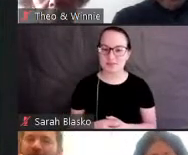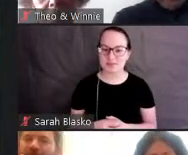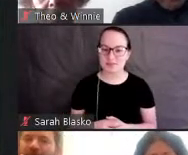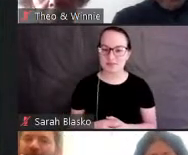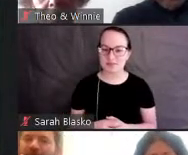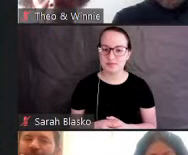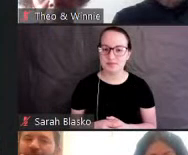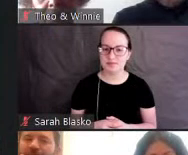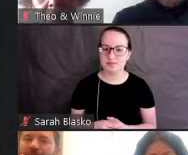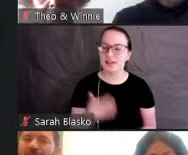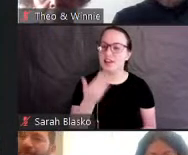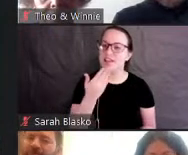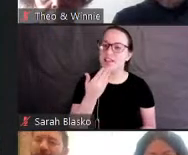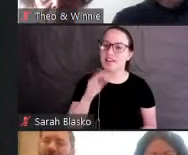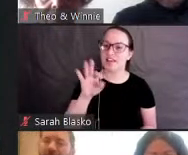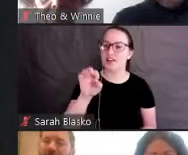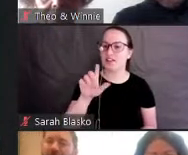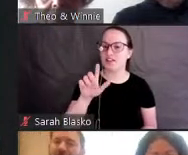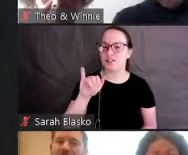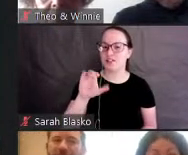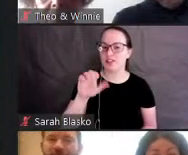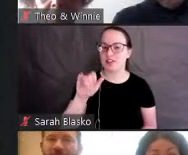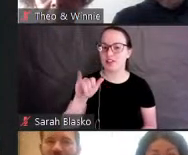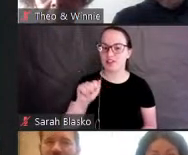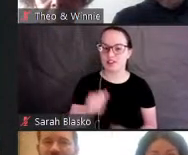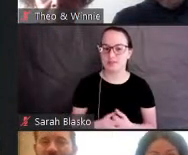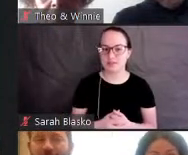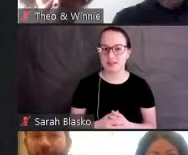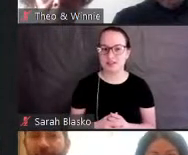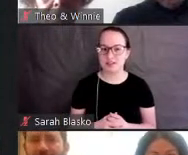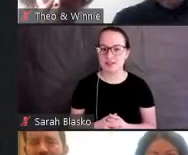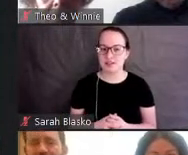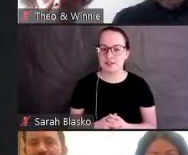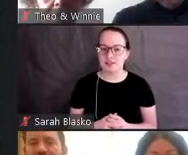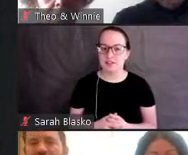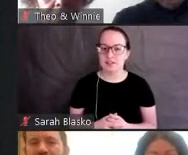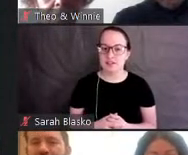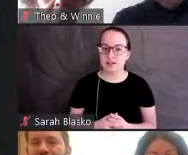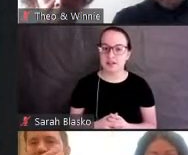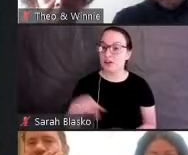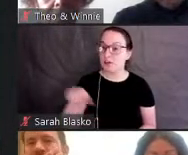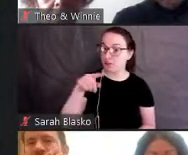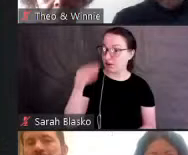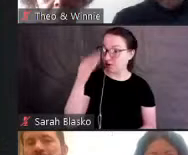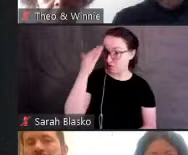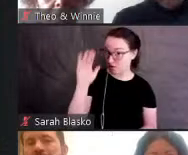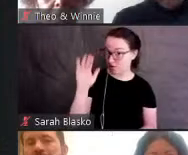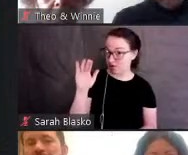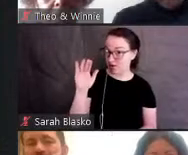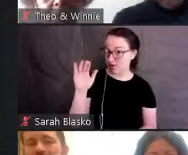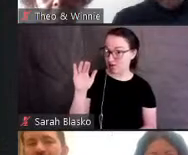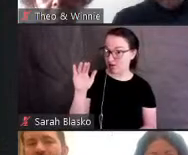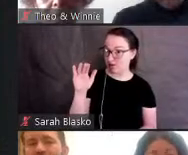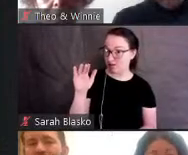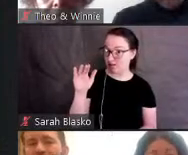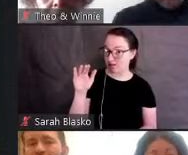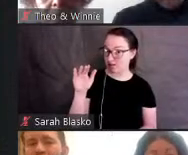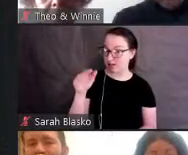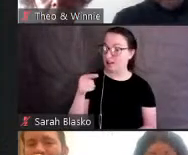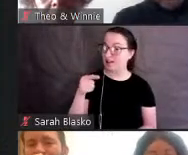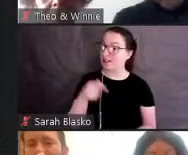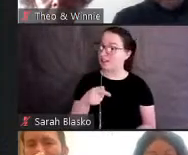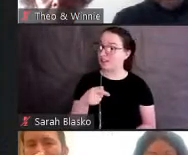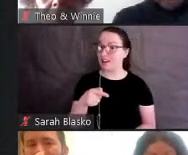Thank you, Felicia. And for those of you that don't know, that is incredibly